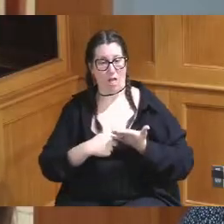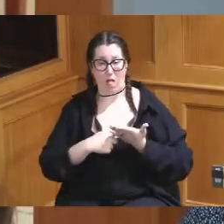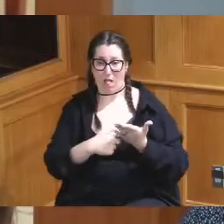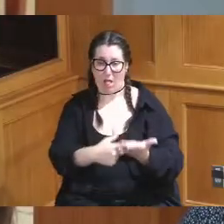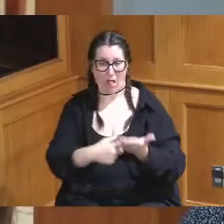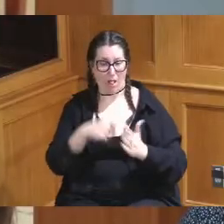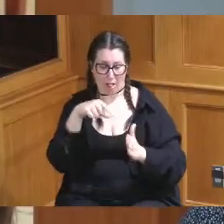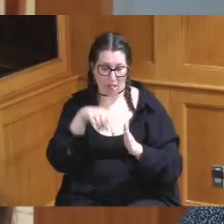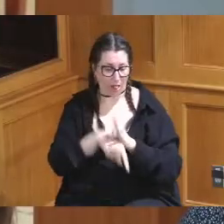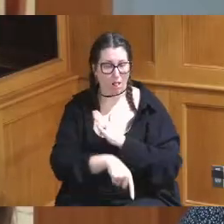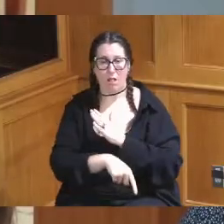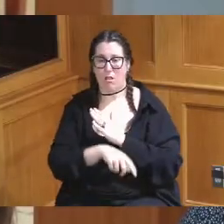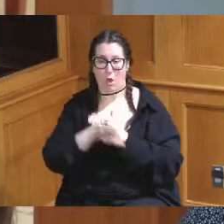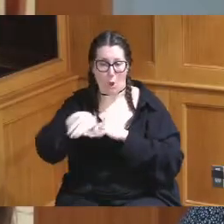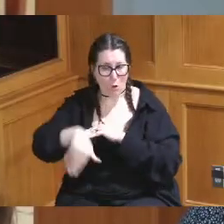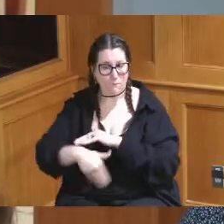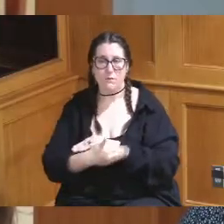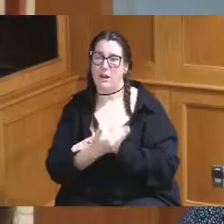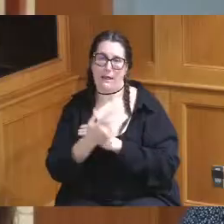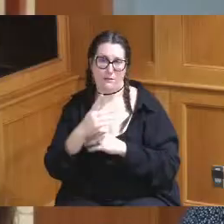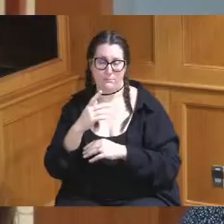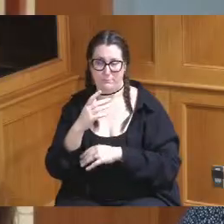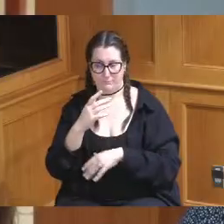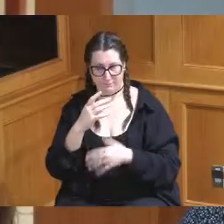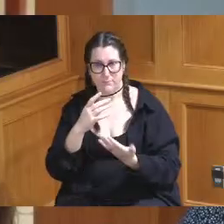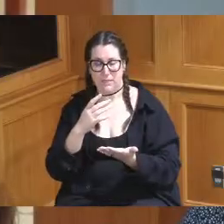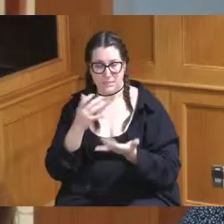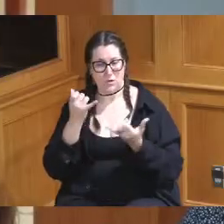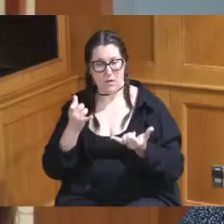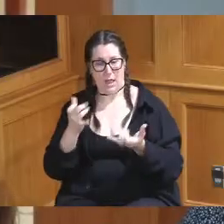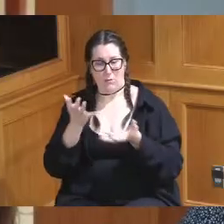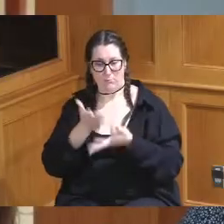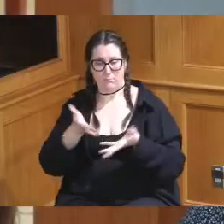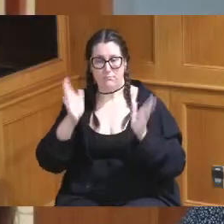into the night, frankly overnight, to get to where we are right now.